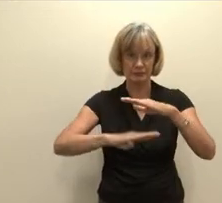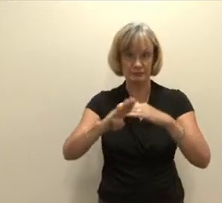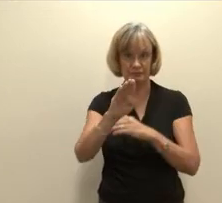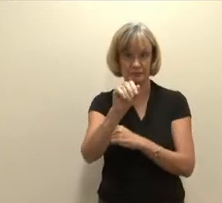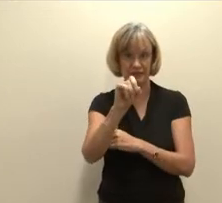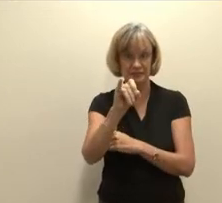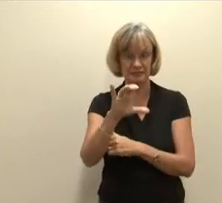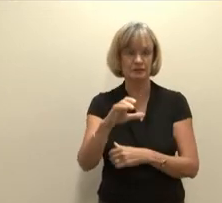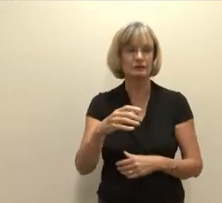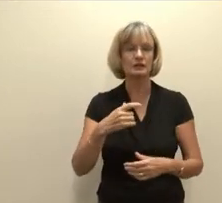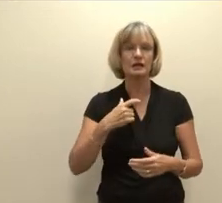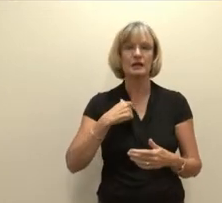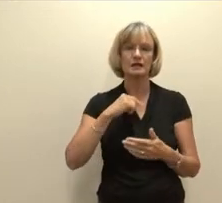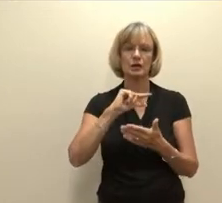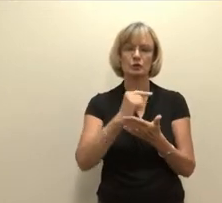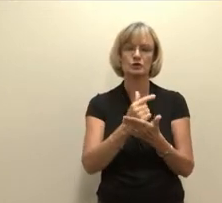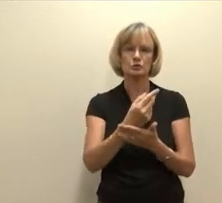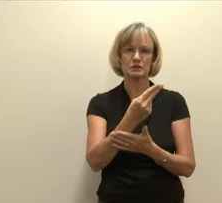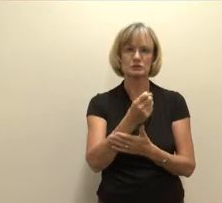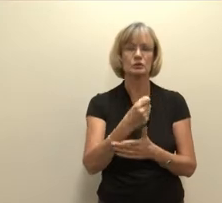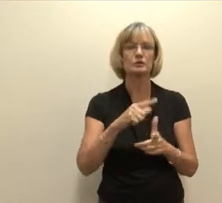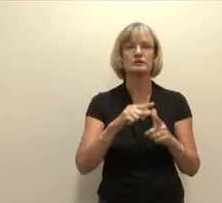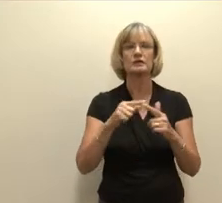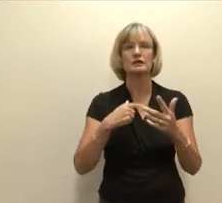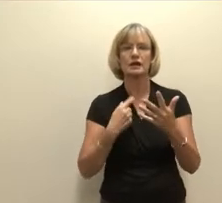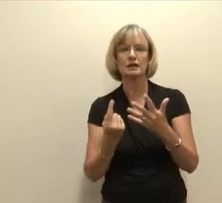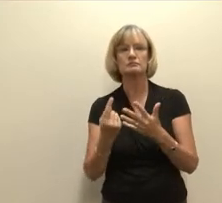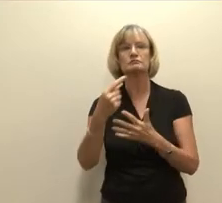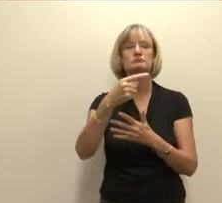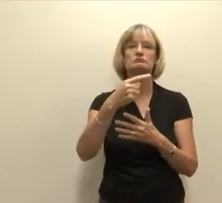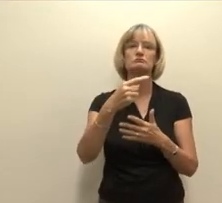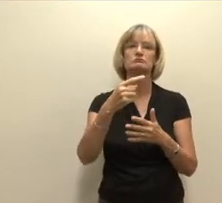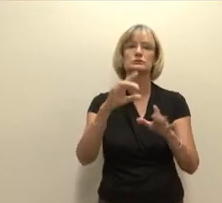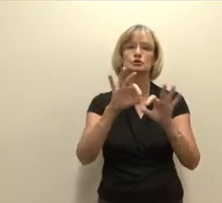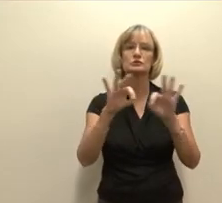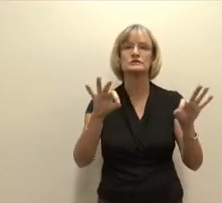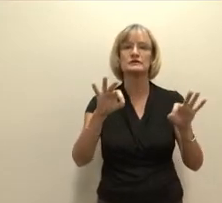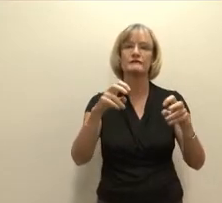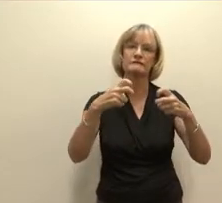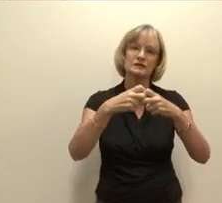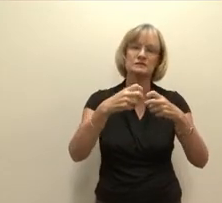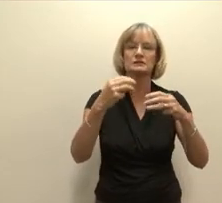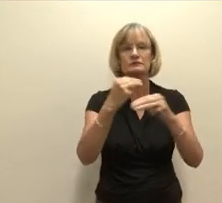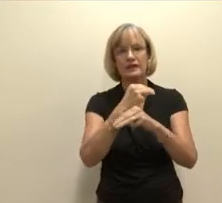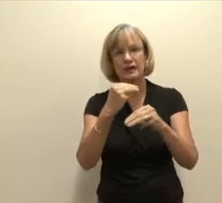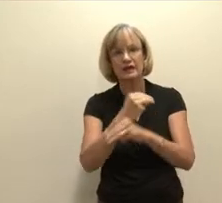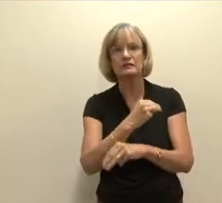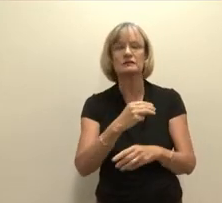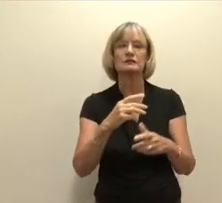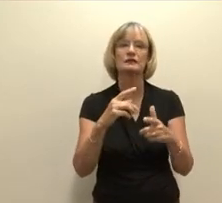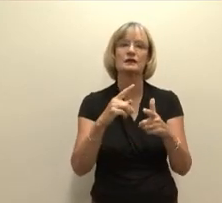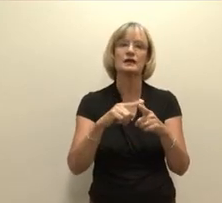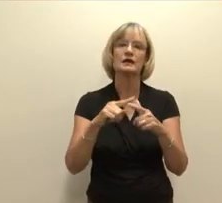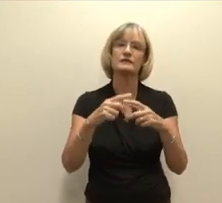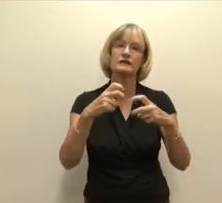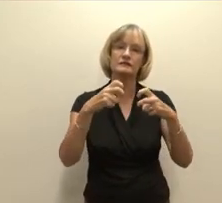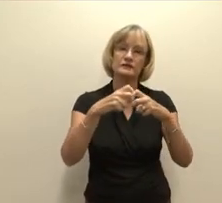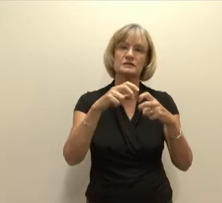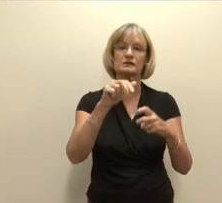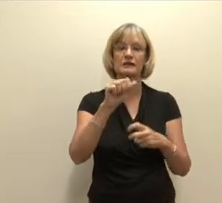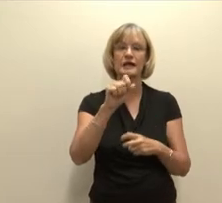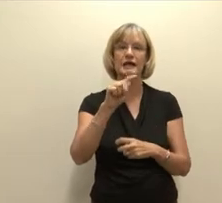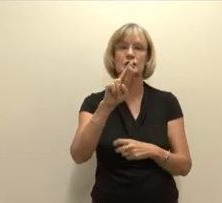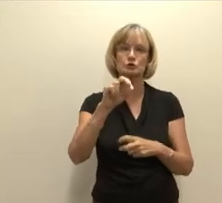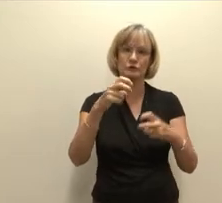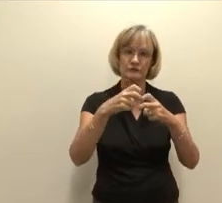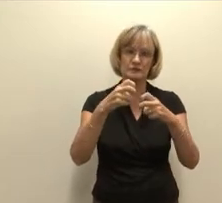Since graduating from high school, I went on to get degrees in physics and math, and then physics and astrophysics, and